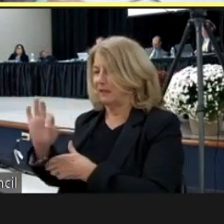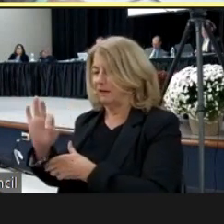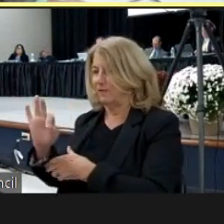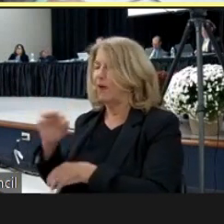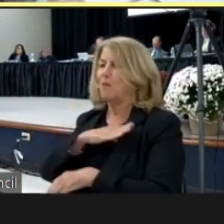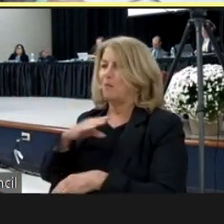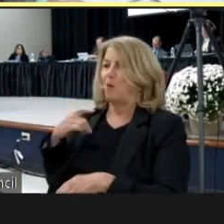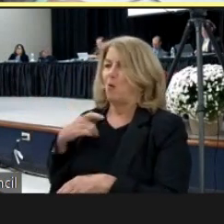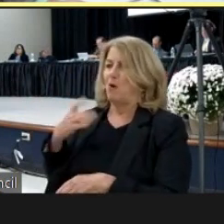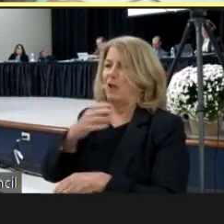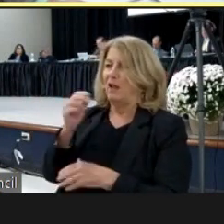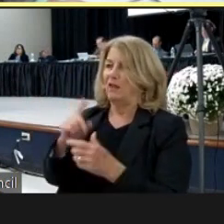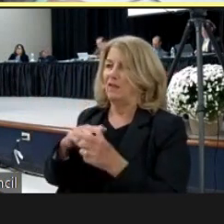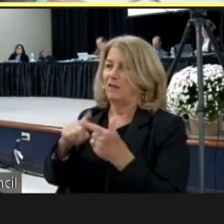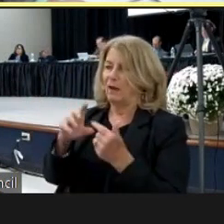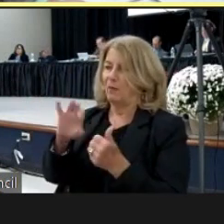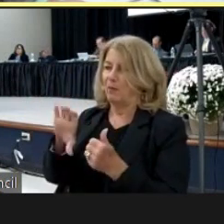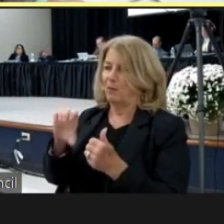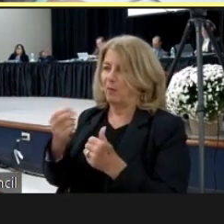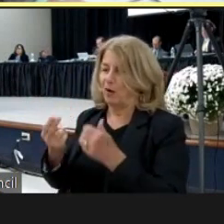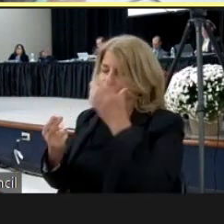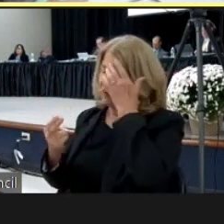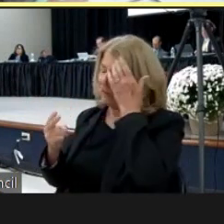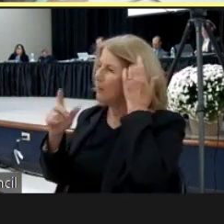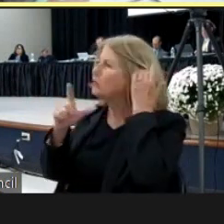23 that would fund many of the projects we talked about.